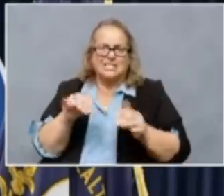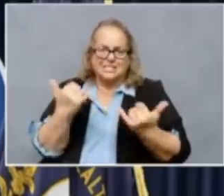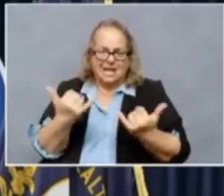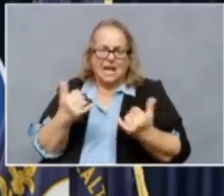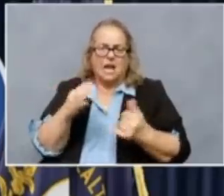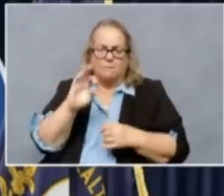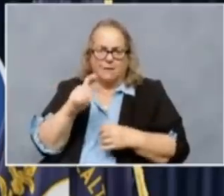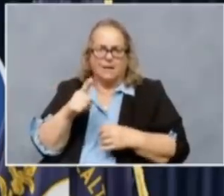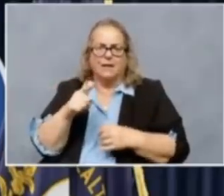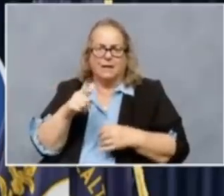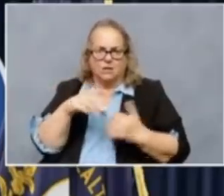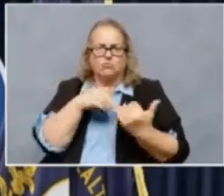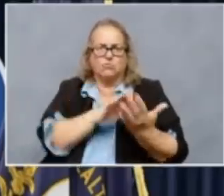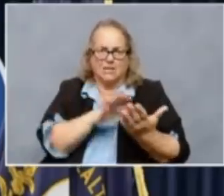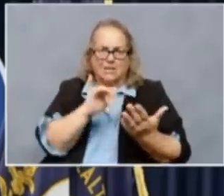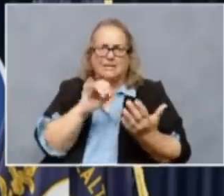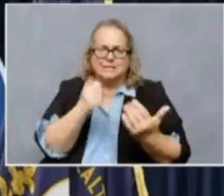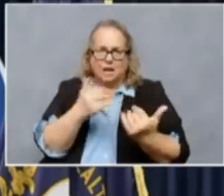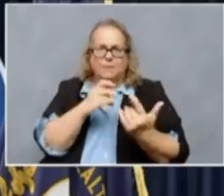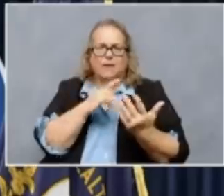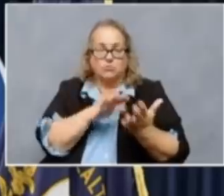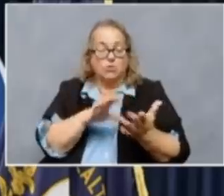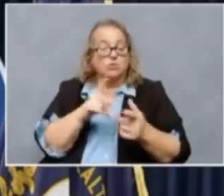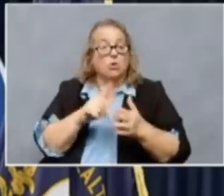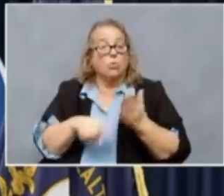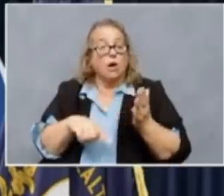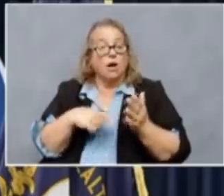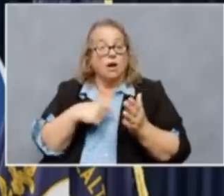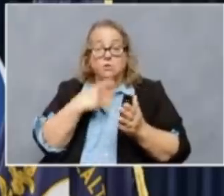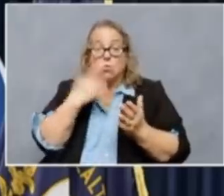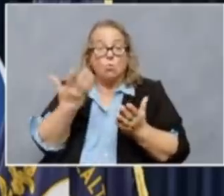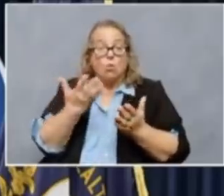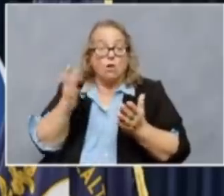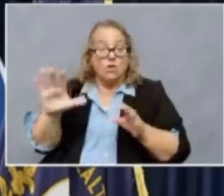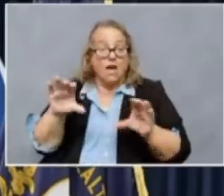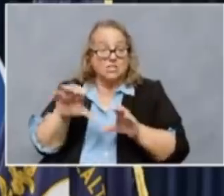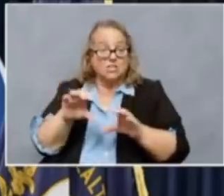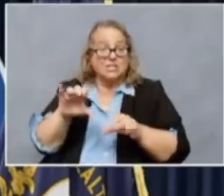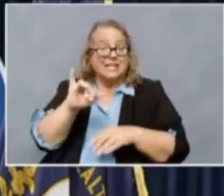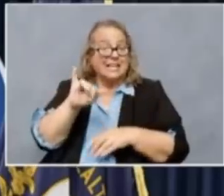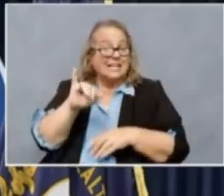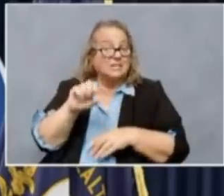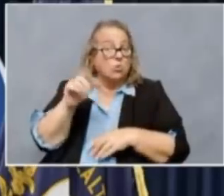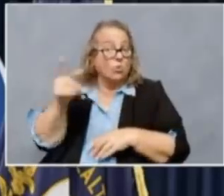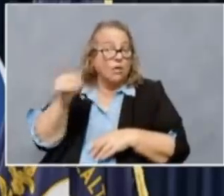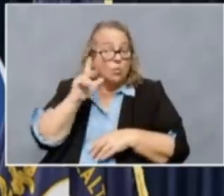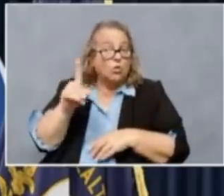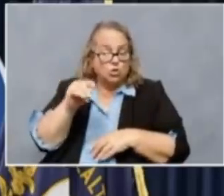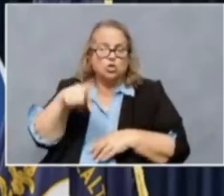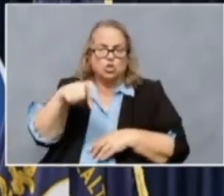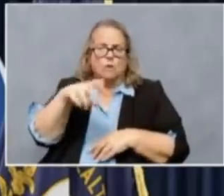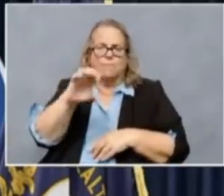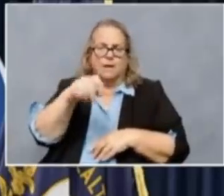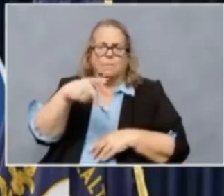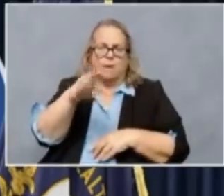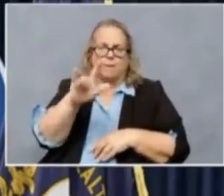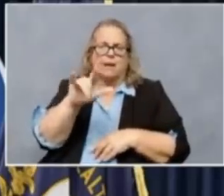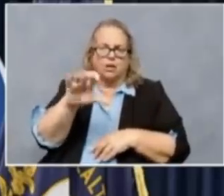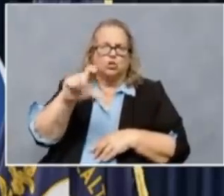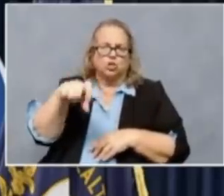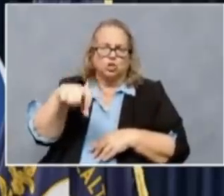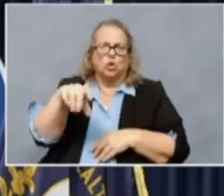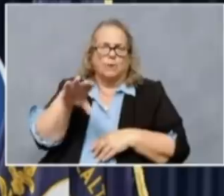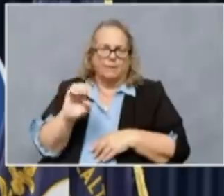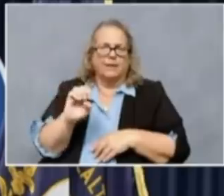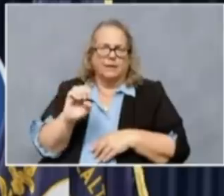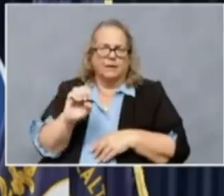say i think that what that action is ought to be public since the issue is is so public and i say that um knowing a